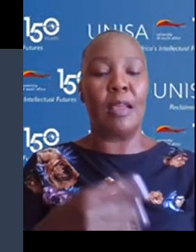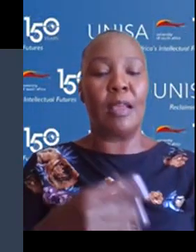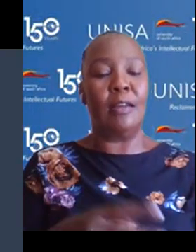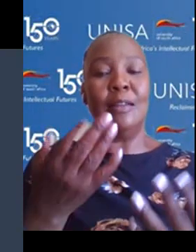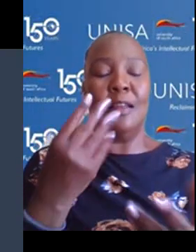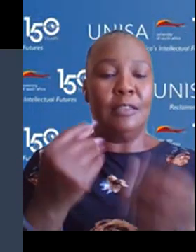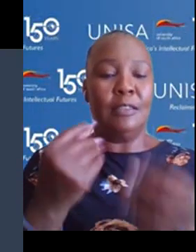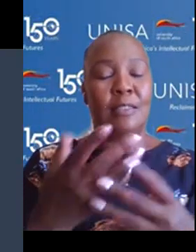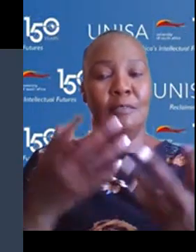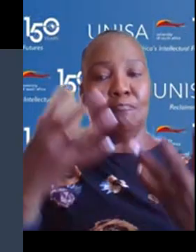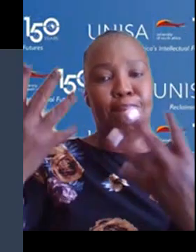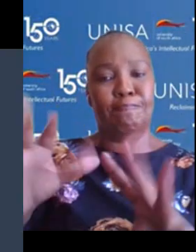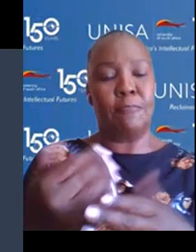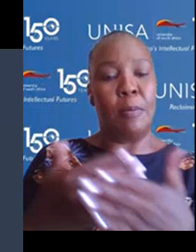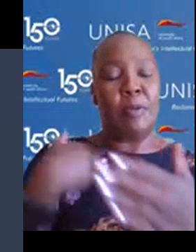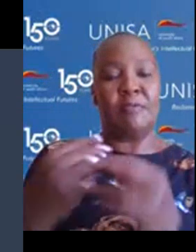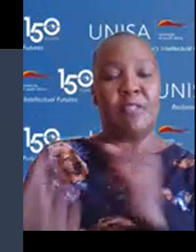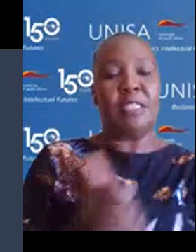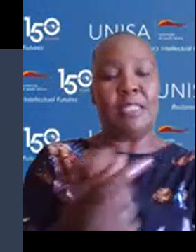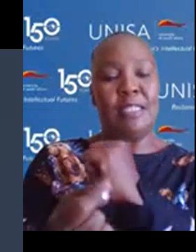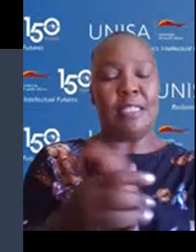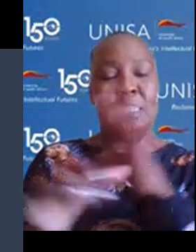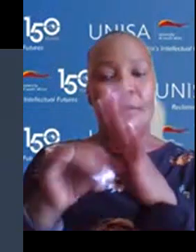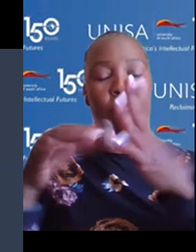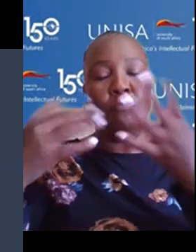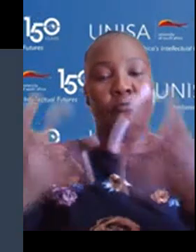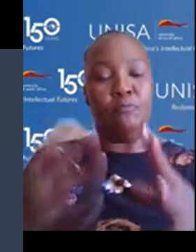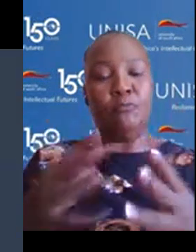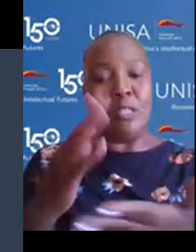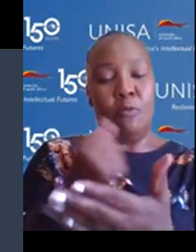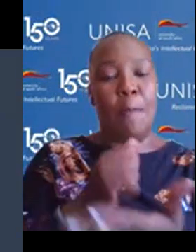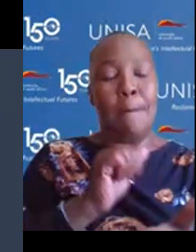in the previous session, the importance of a secure password.